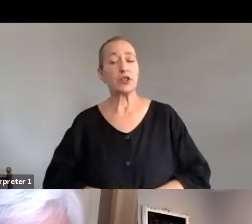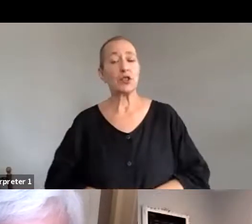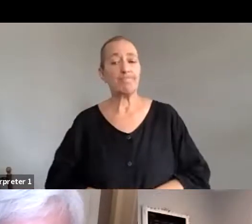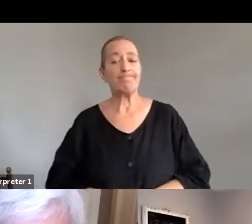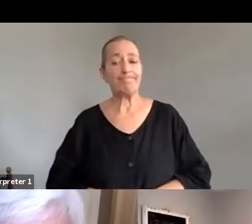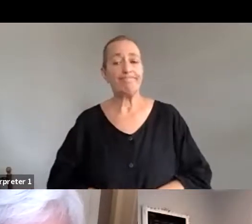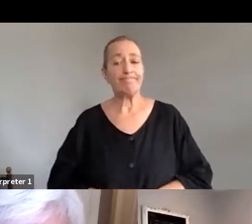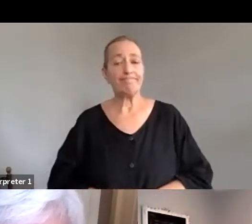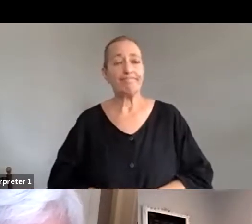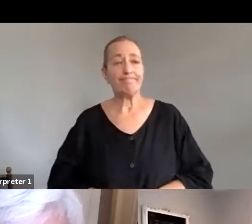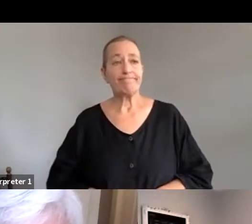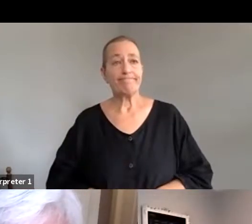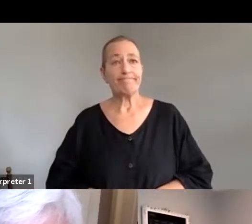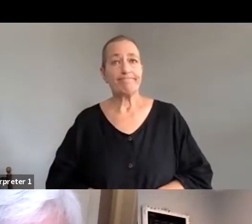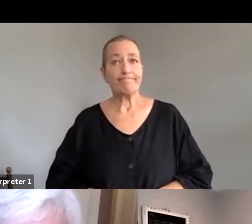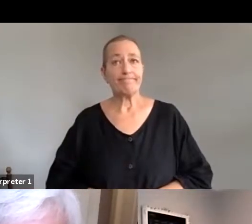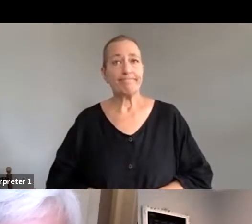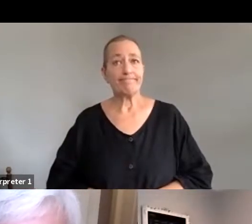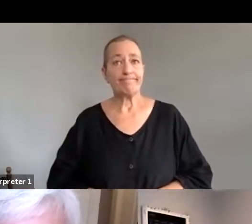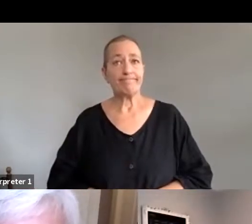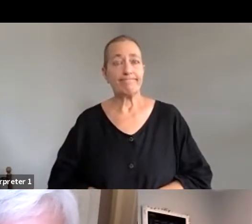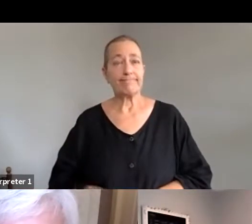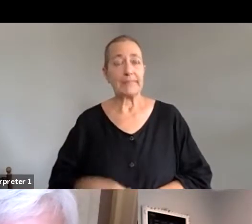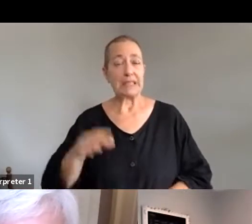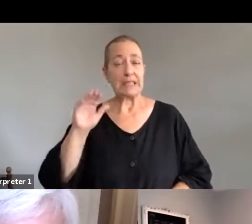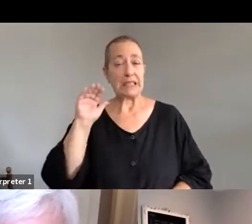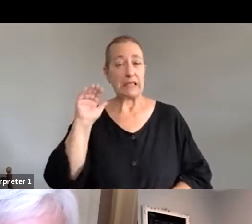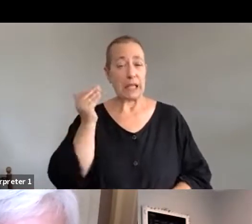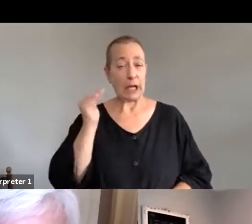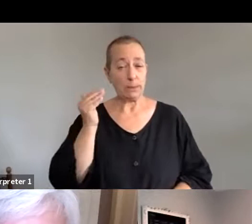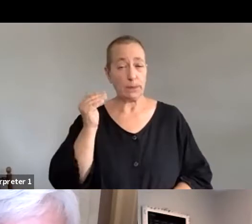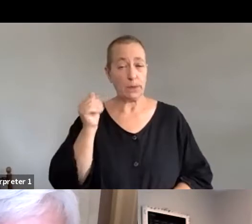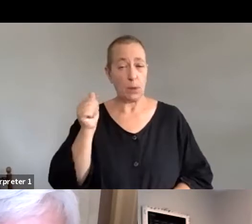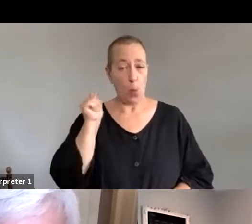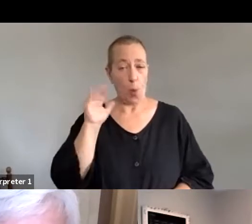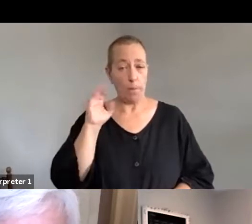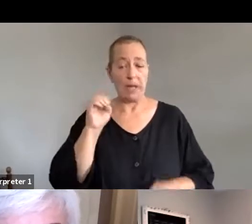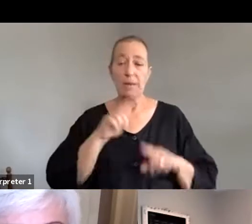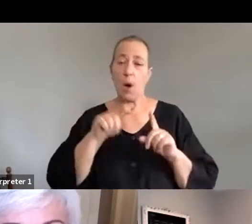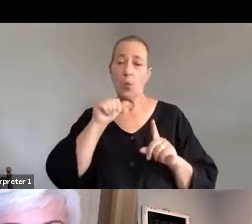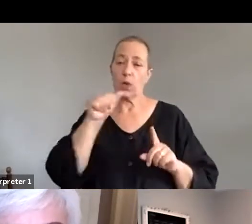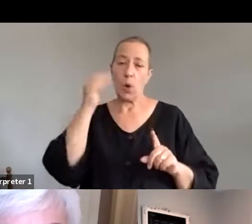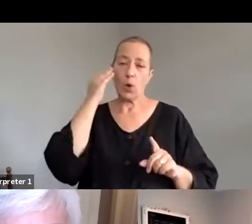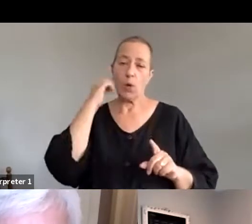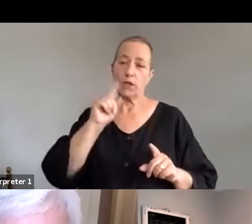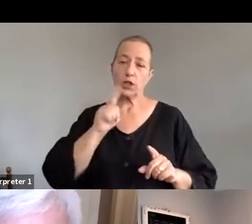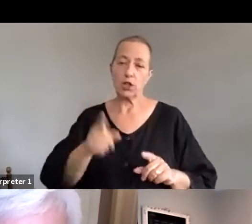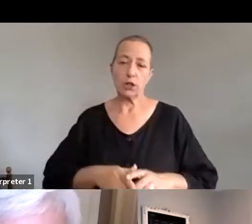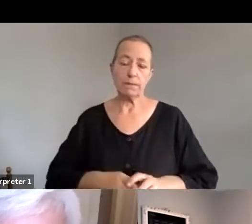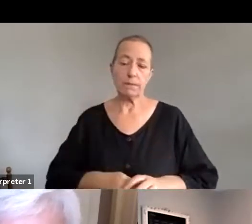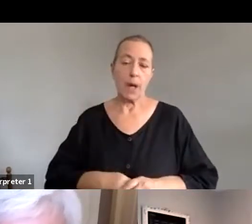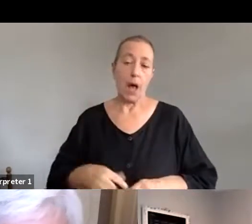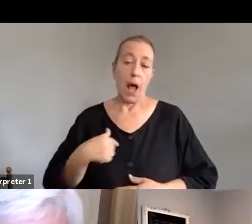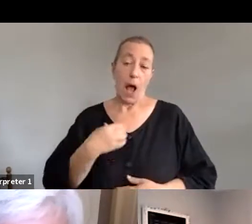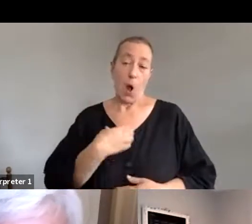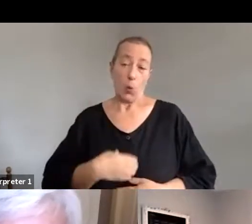it will not be permanent, but we don't know that 100%. And I wish I had a more